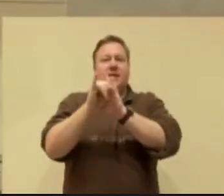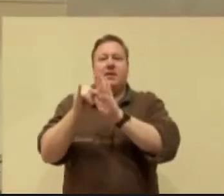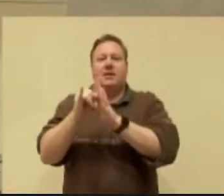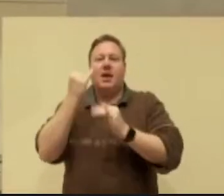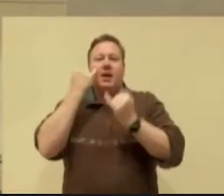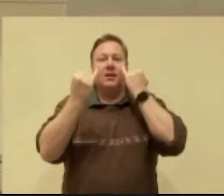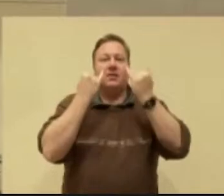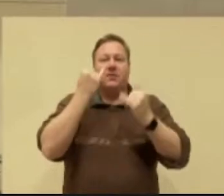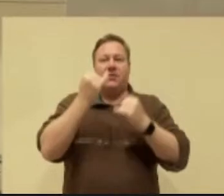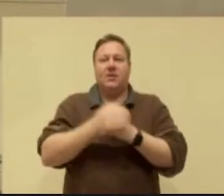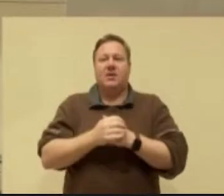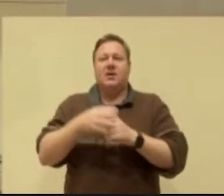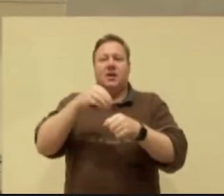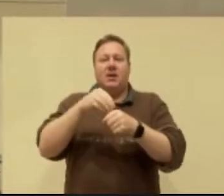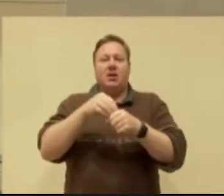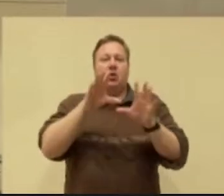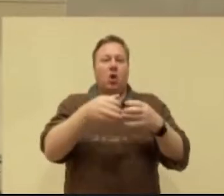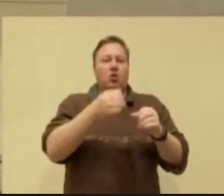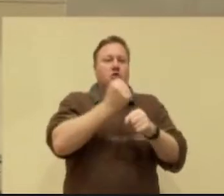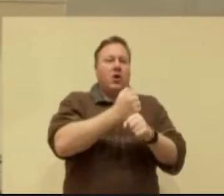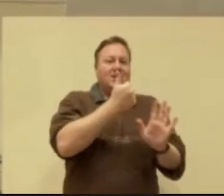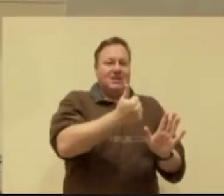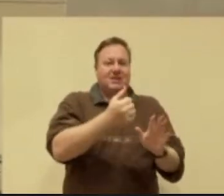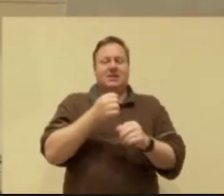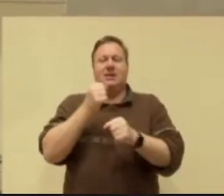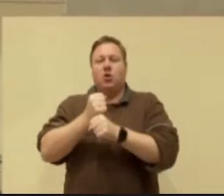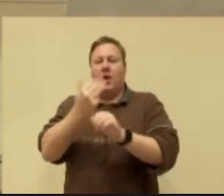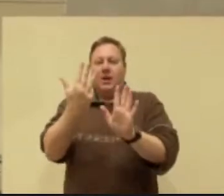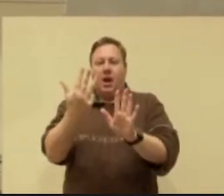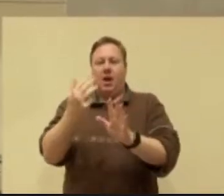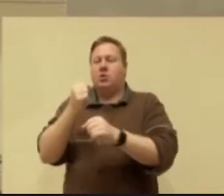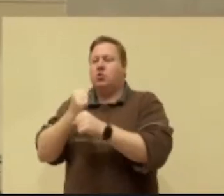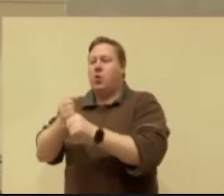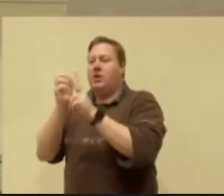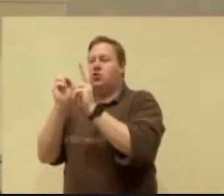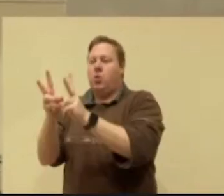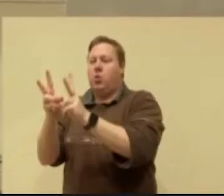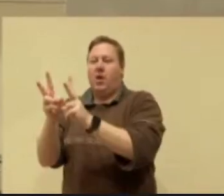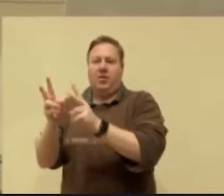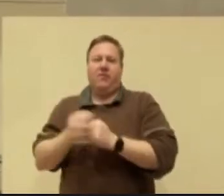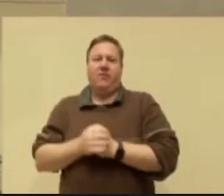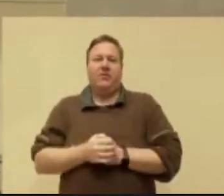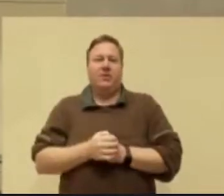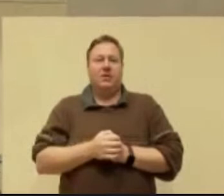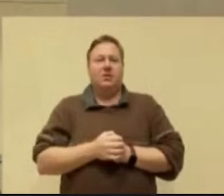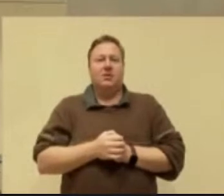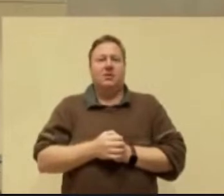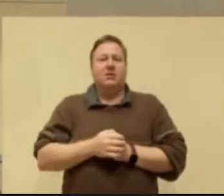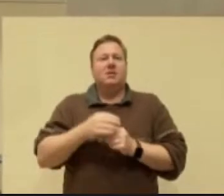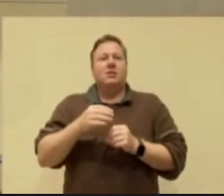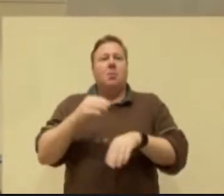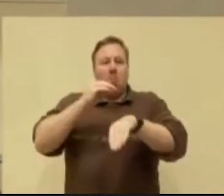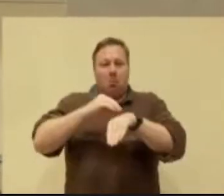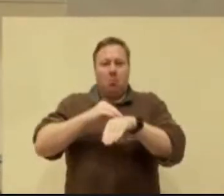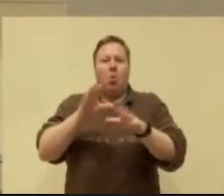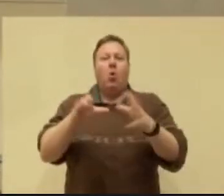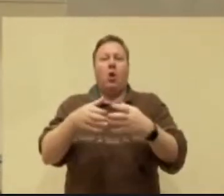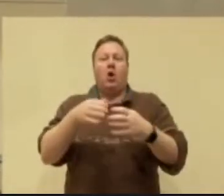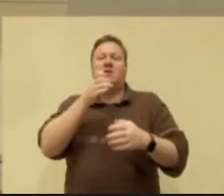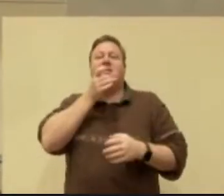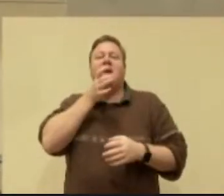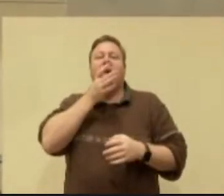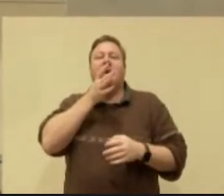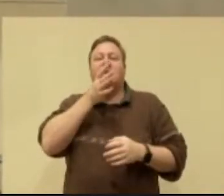exit classes grade 6 grade 9 as well as grade 12. these learners are offered extra classes on saturdays every